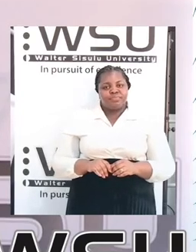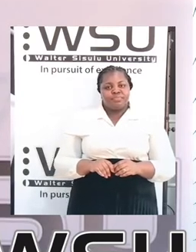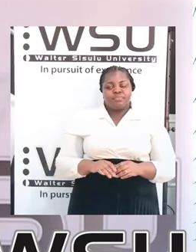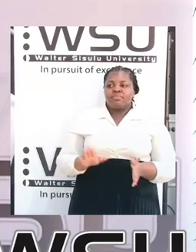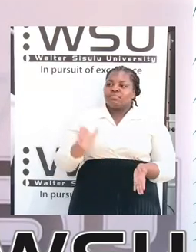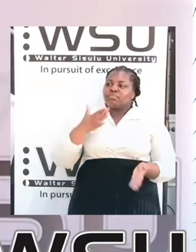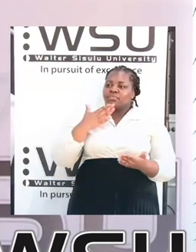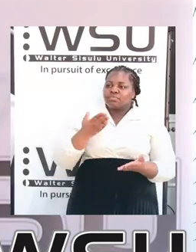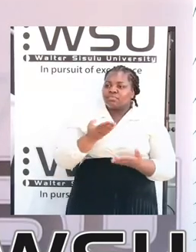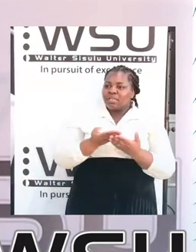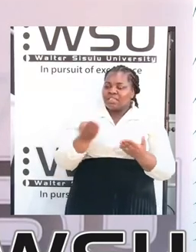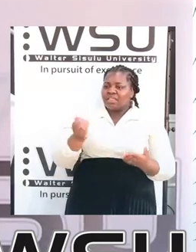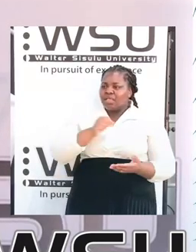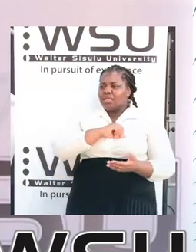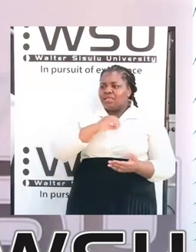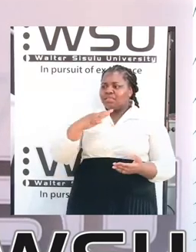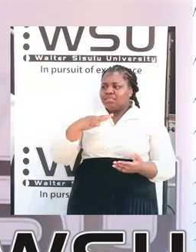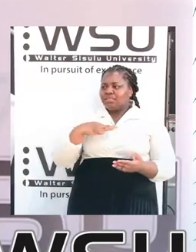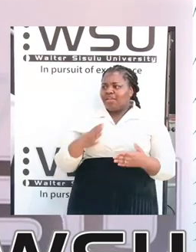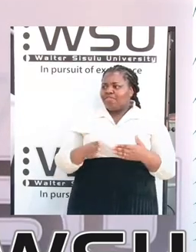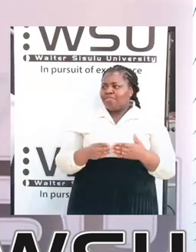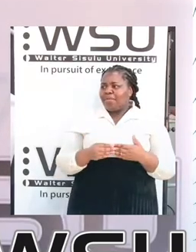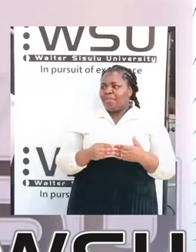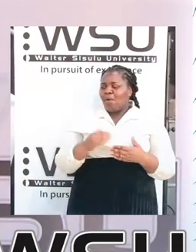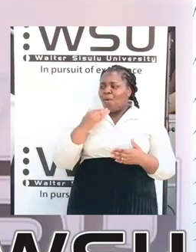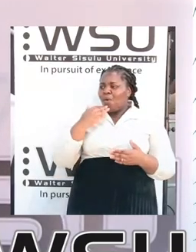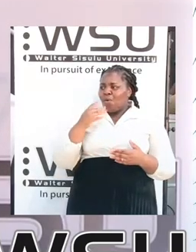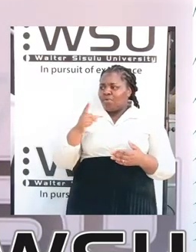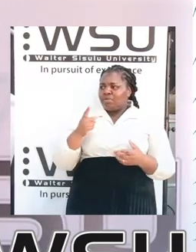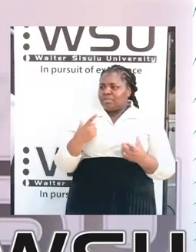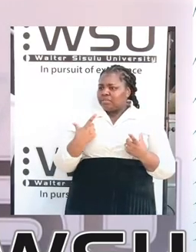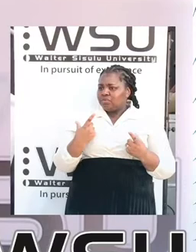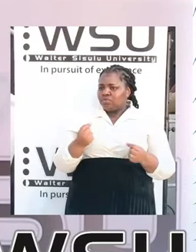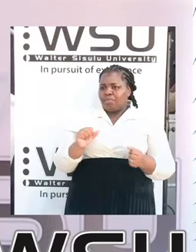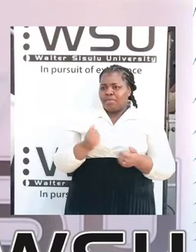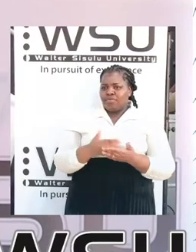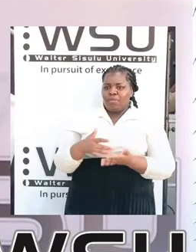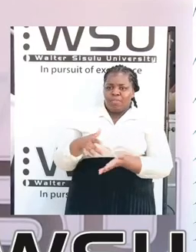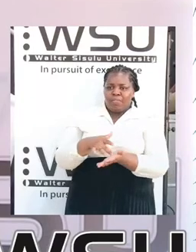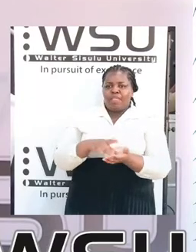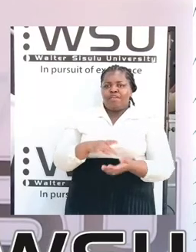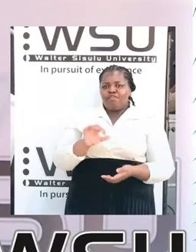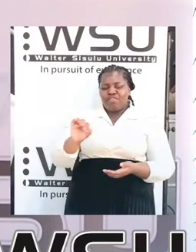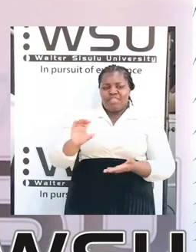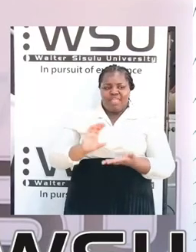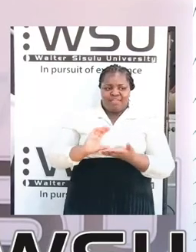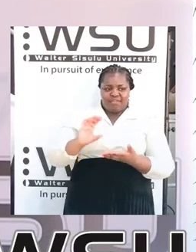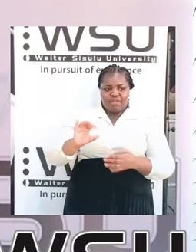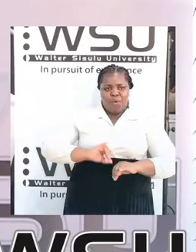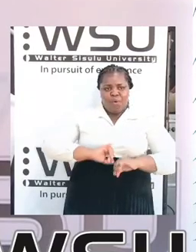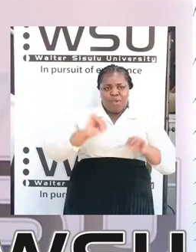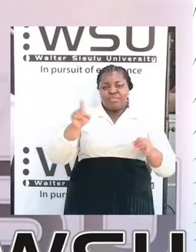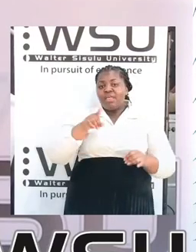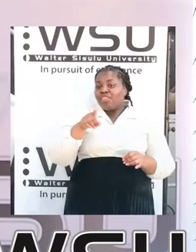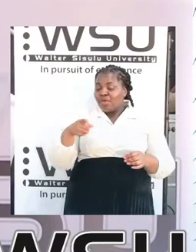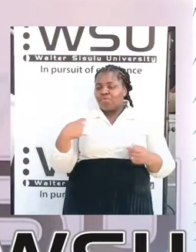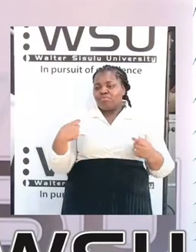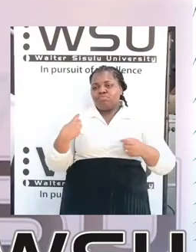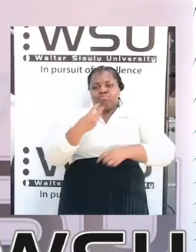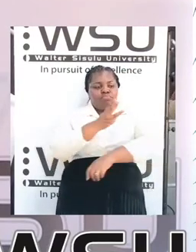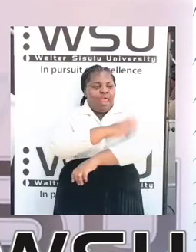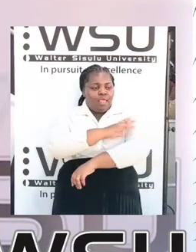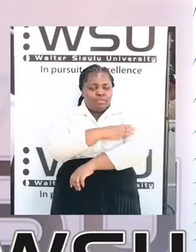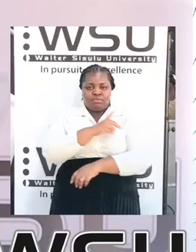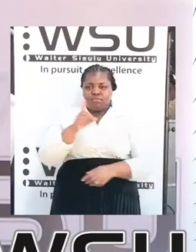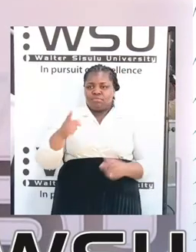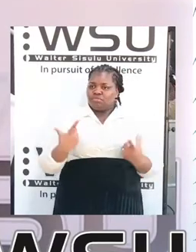To thank our staff members who have gone out of their way to raise funds for their students, even those managers who